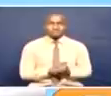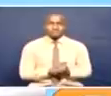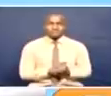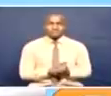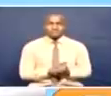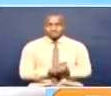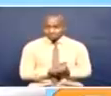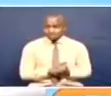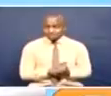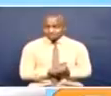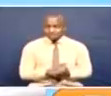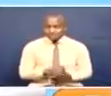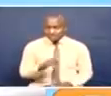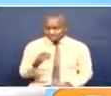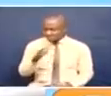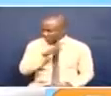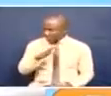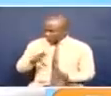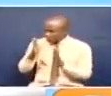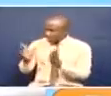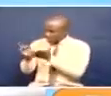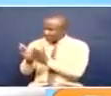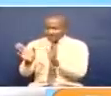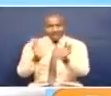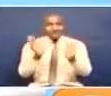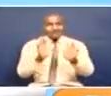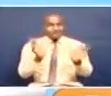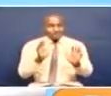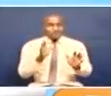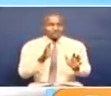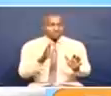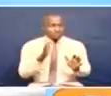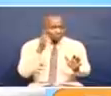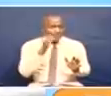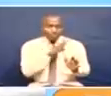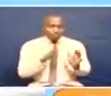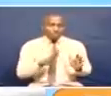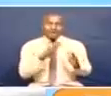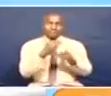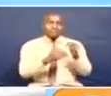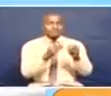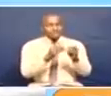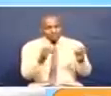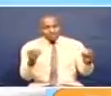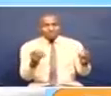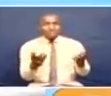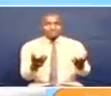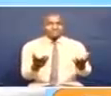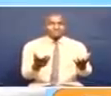Under the law, you will not be able to deal with the commissioner. Correct. Because they're appointed by the president, have to be signed by the